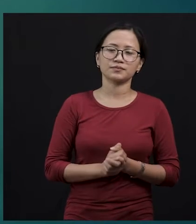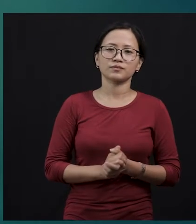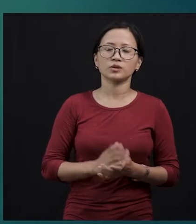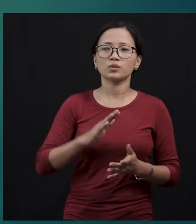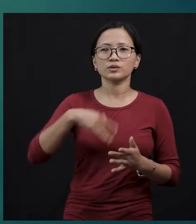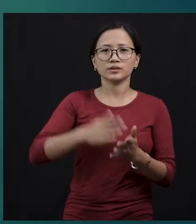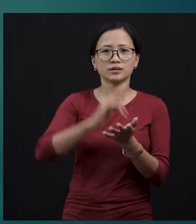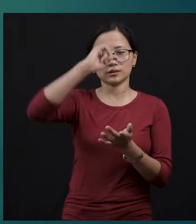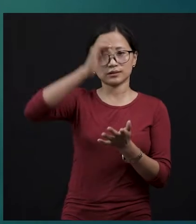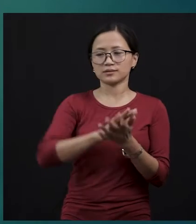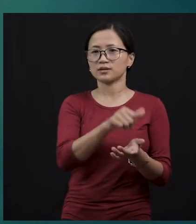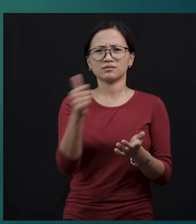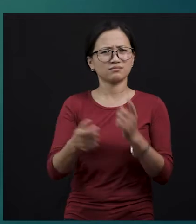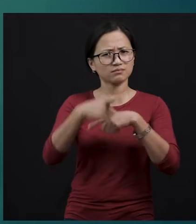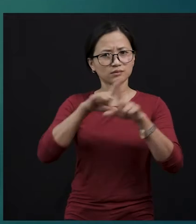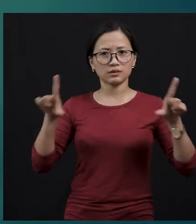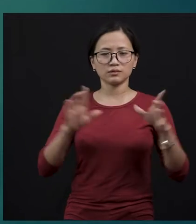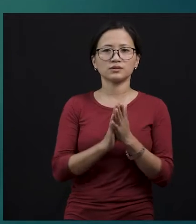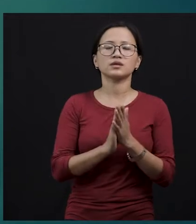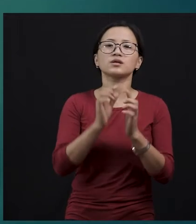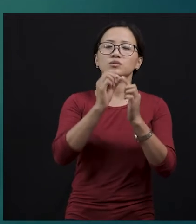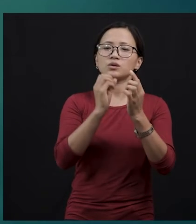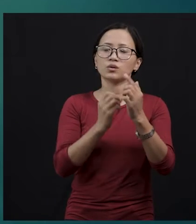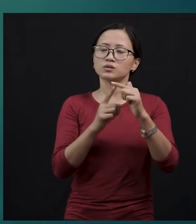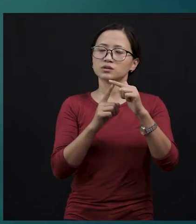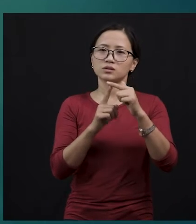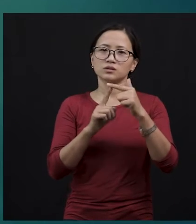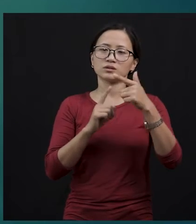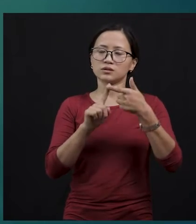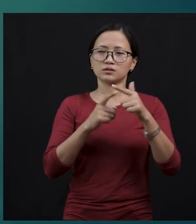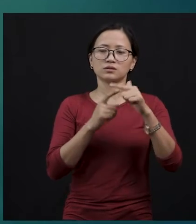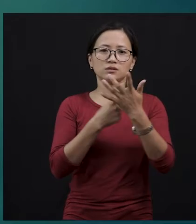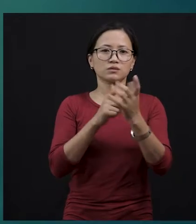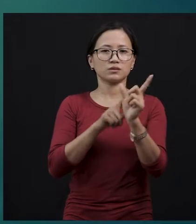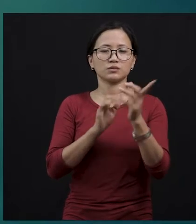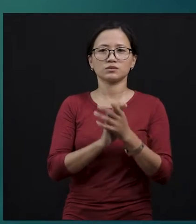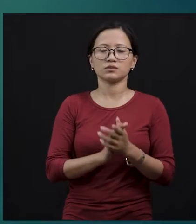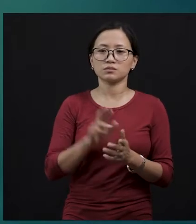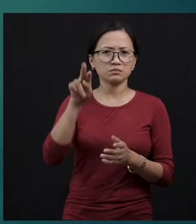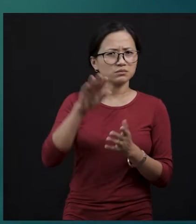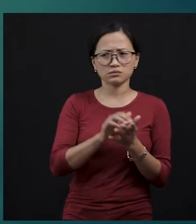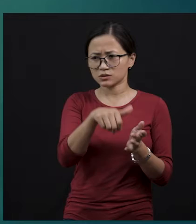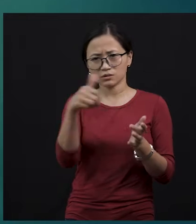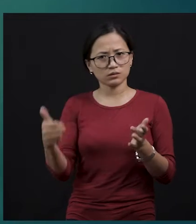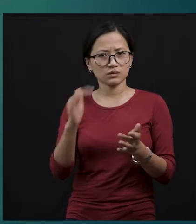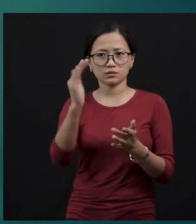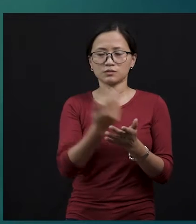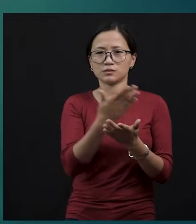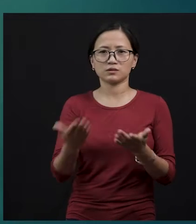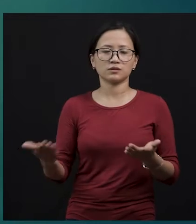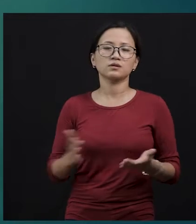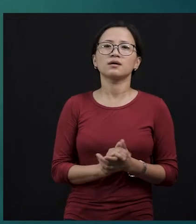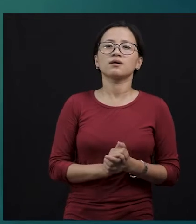English or any other language poetry, appreciation can also mean something else. When you go to your